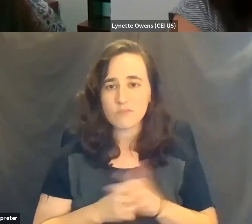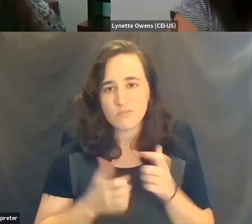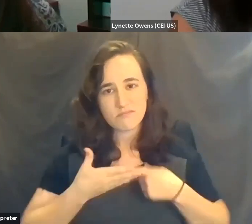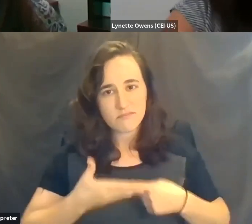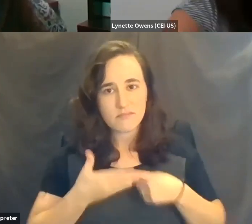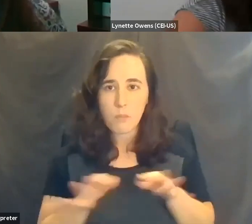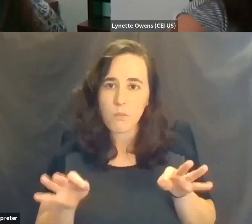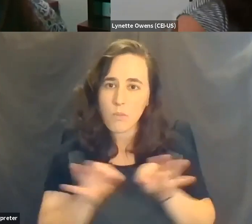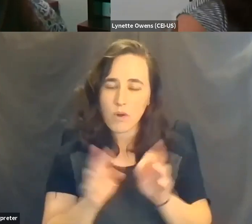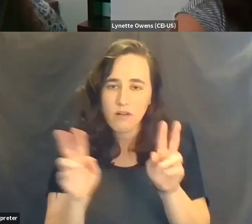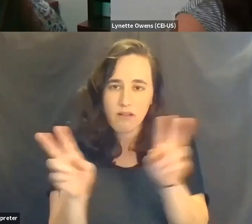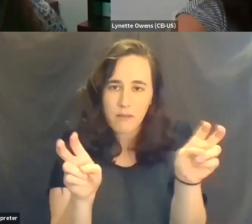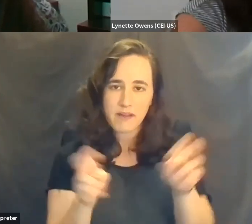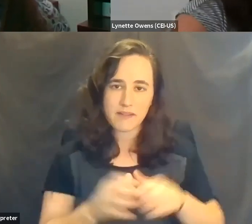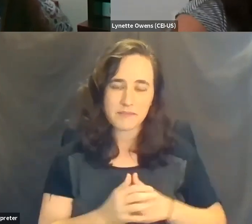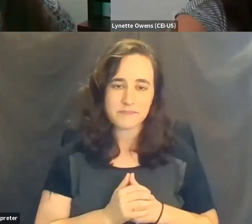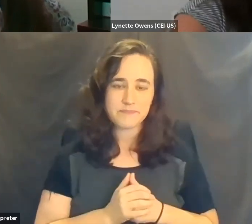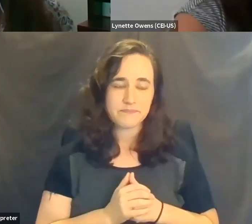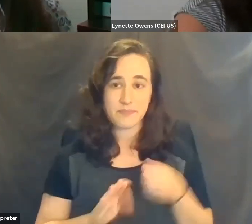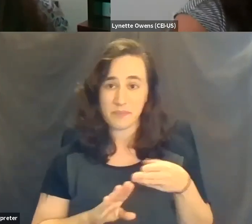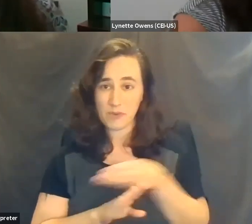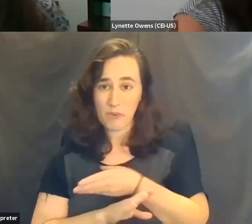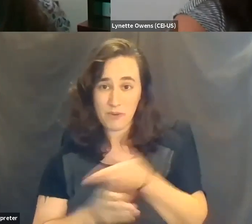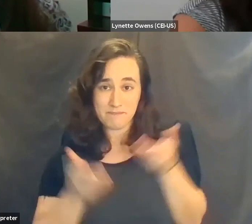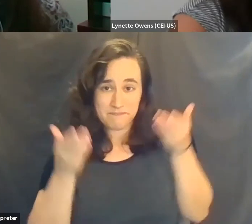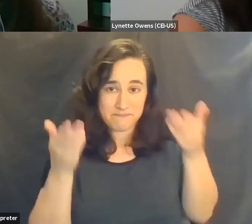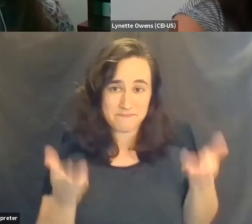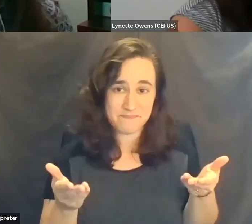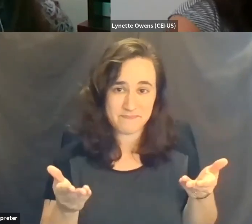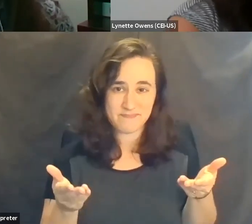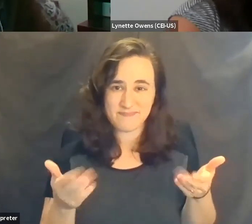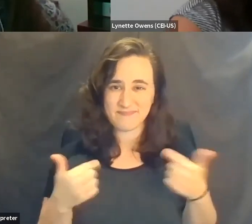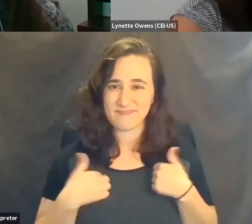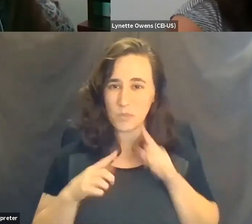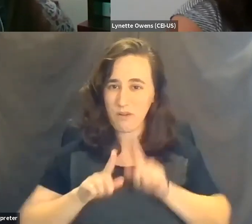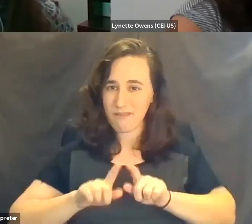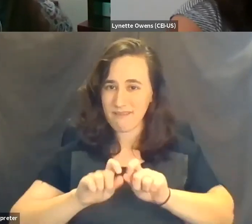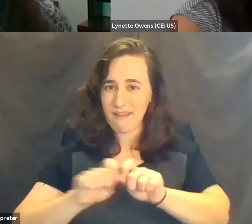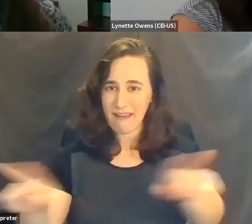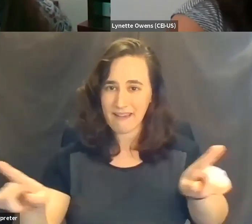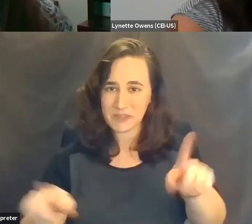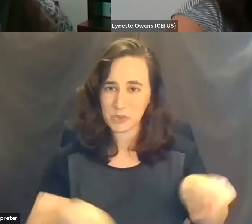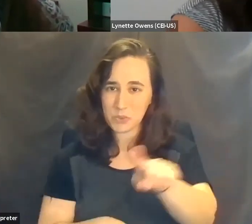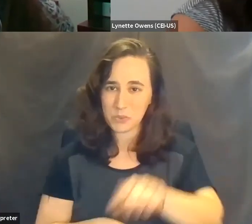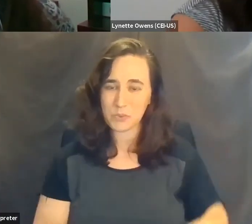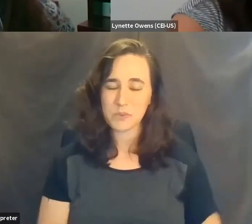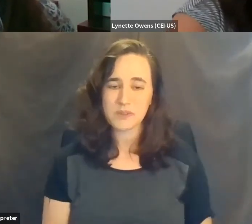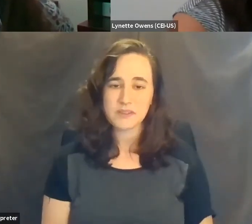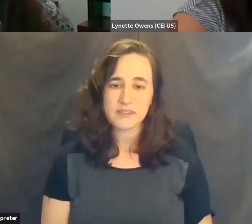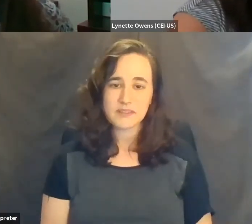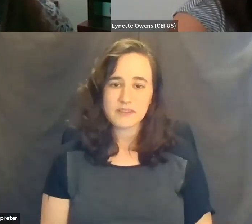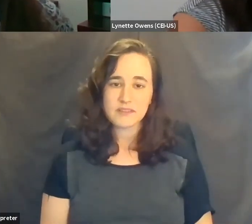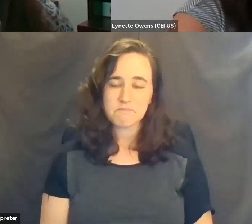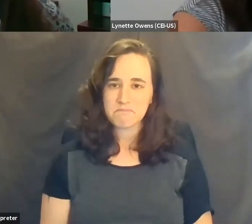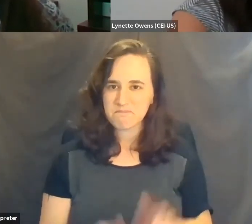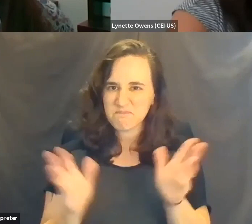So before we begin, I'd like to ask you all a question. And I'd like to encourage